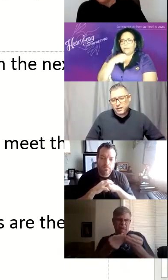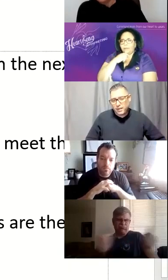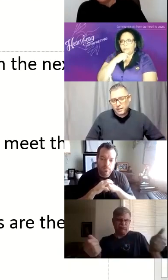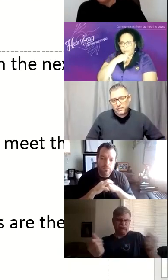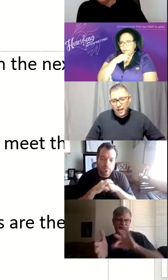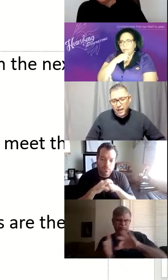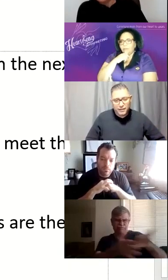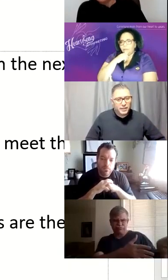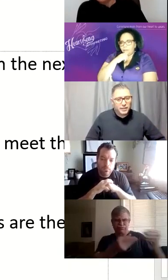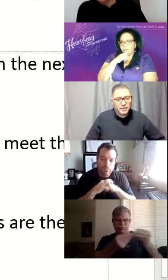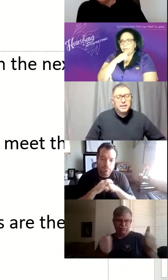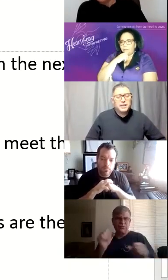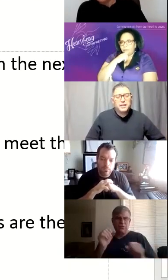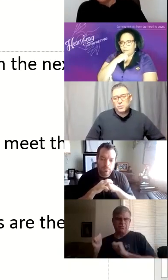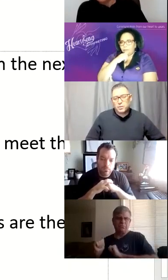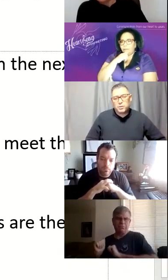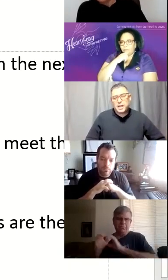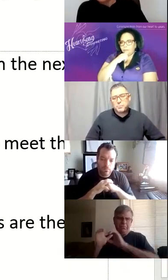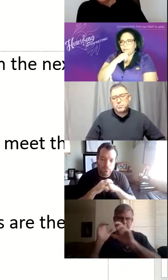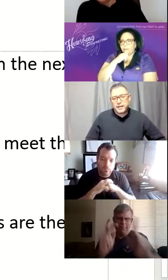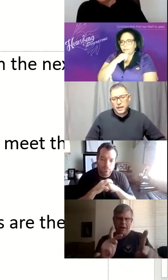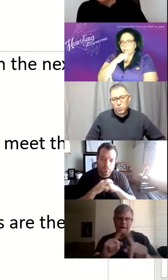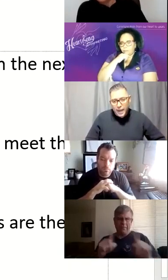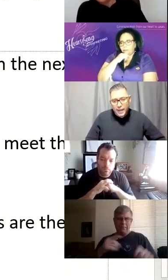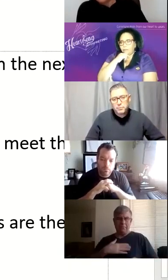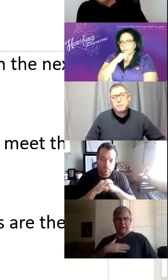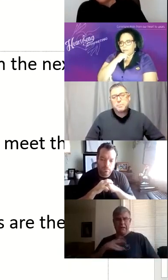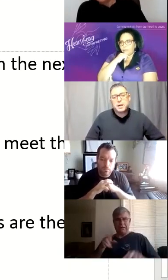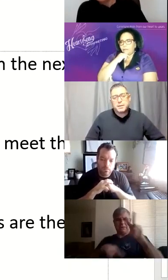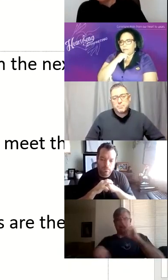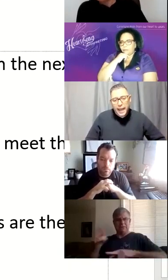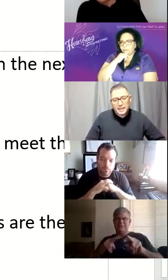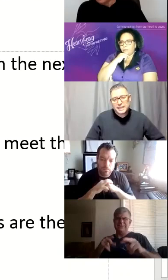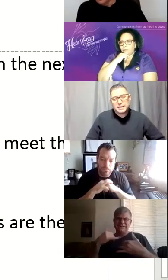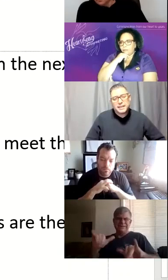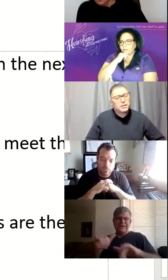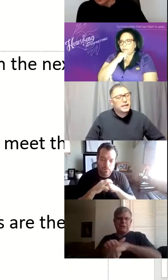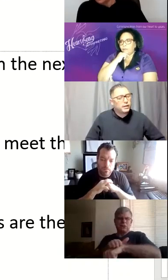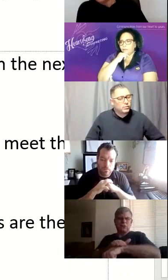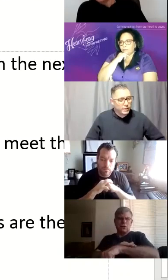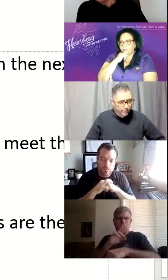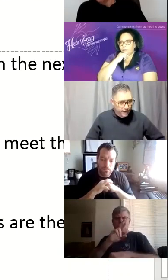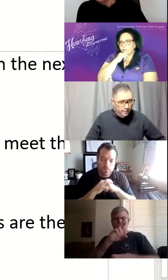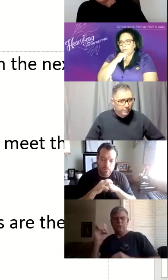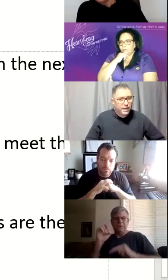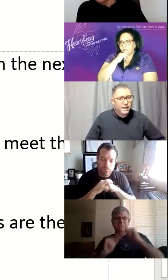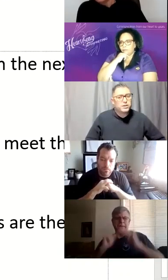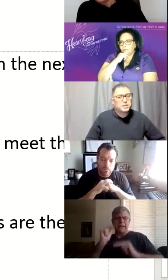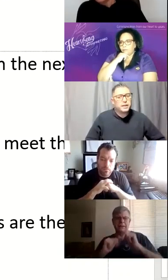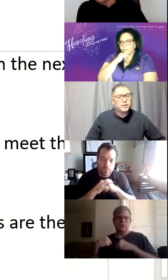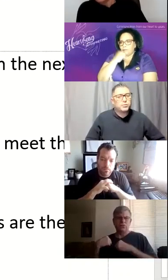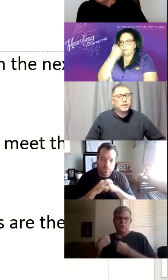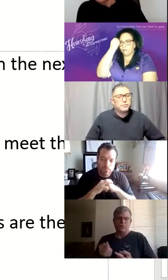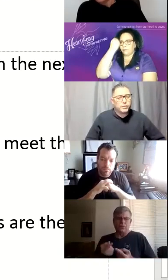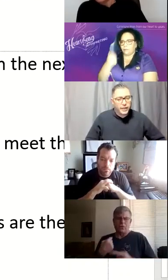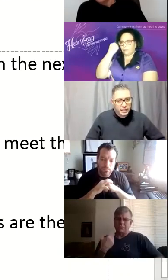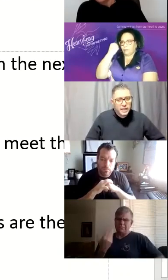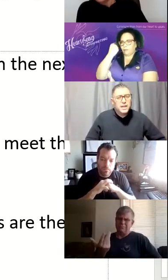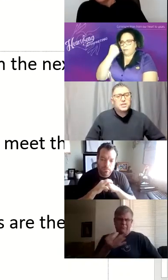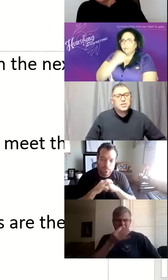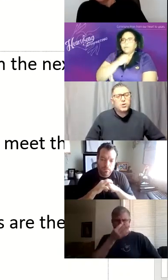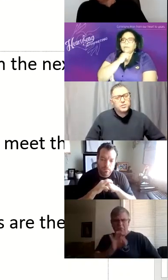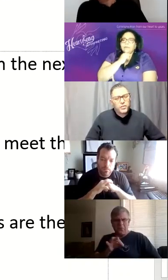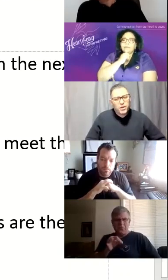work out of AB5, and we're kind of putting that away with people coming back because I think they're getting rid of AB5 or it's being